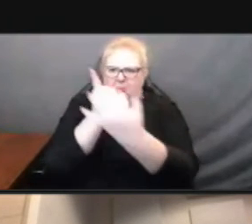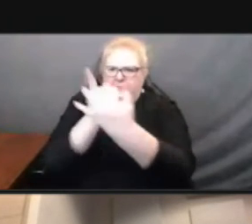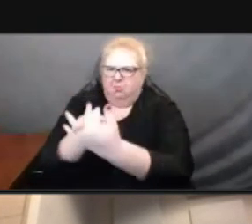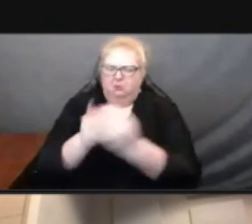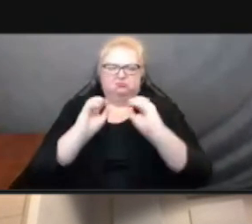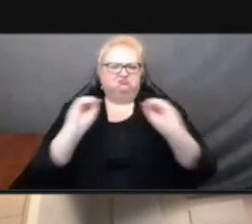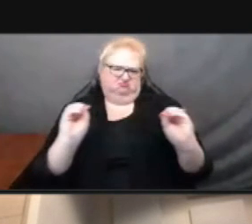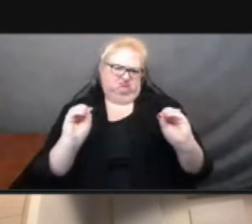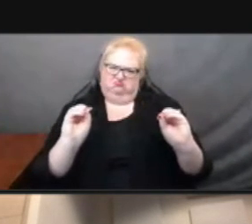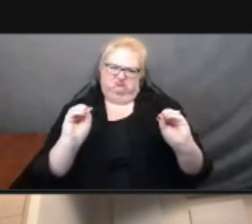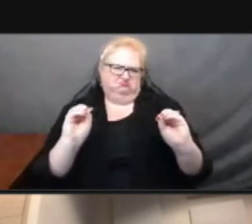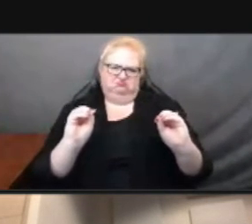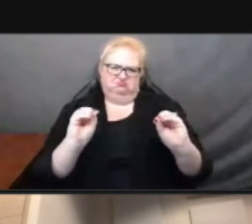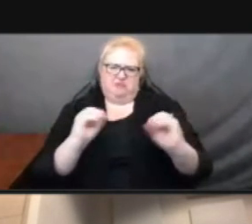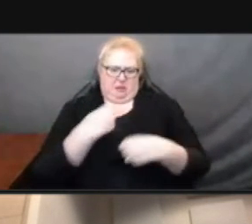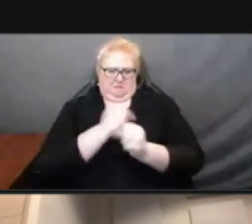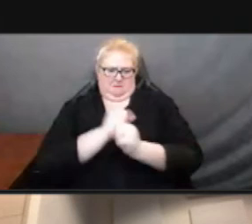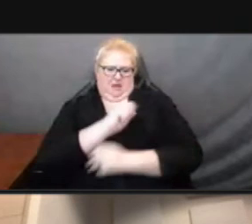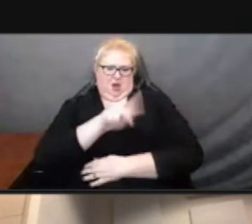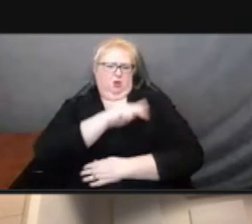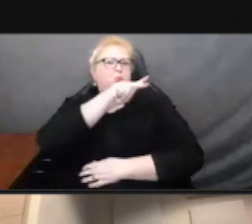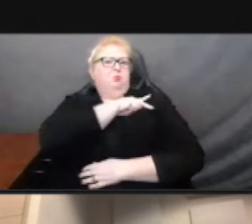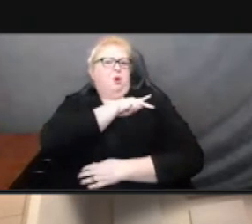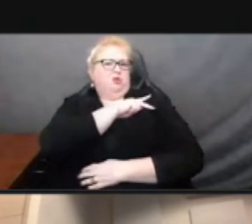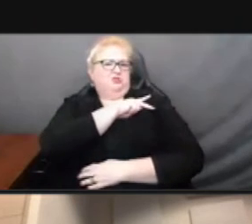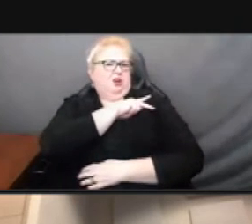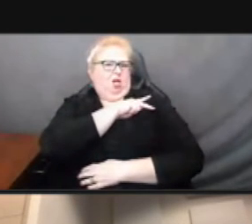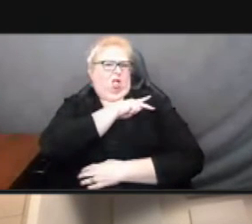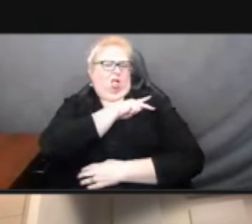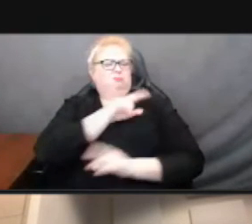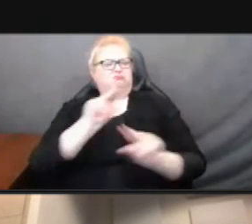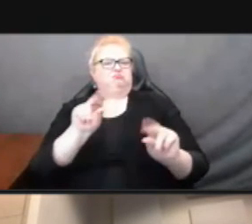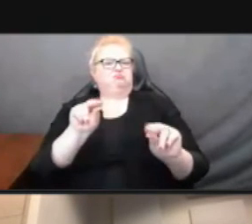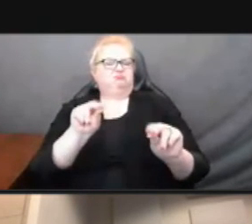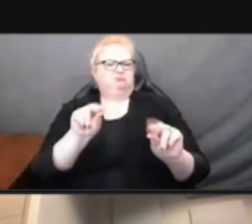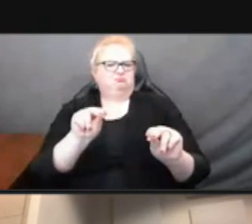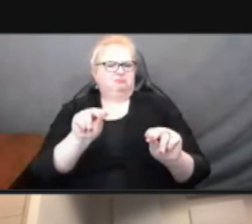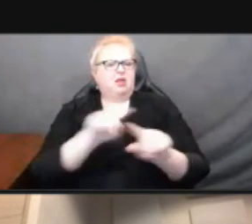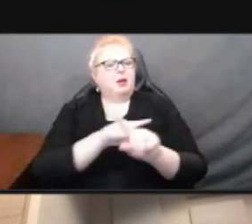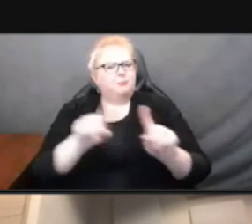will, or never will try to. But I asked for some help.